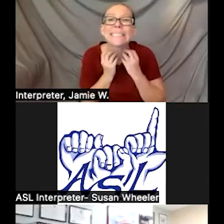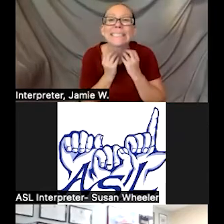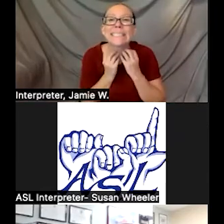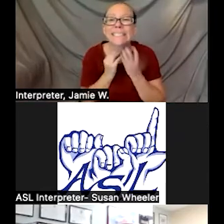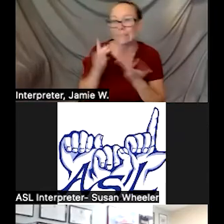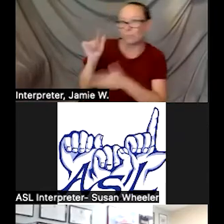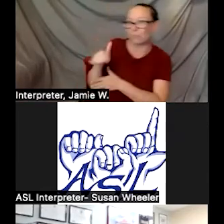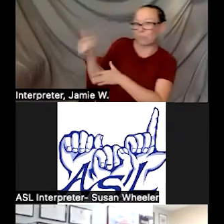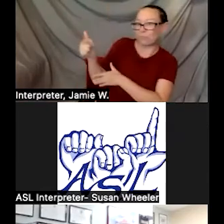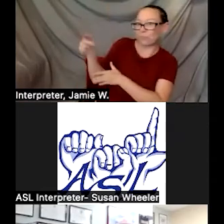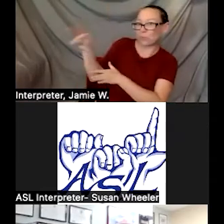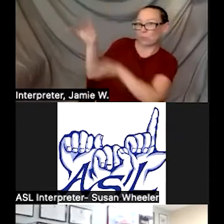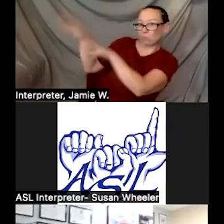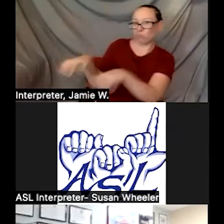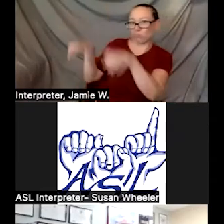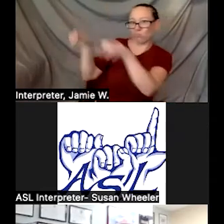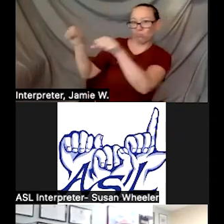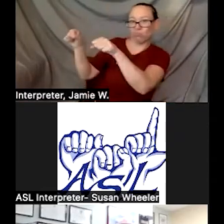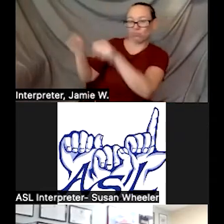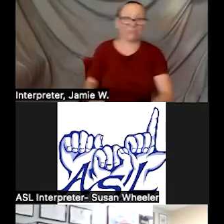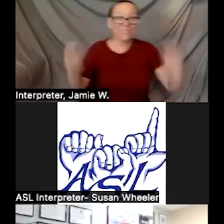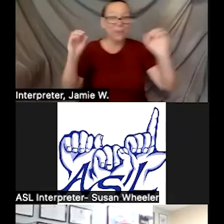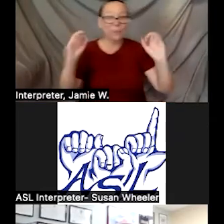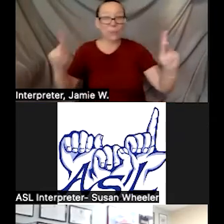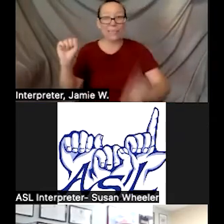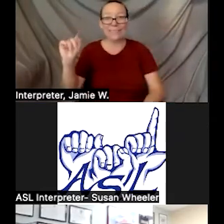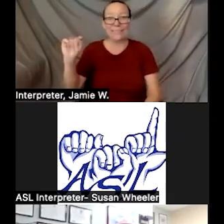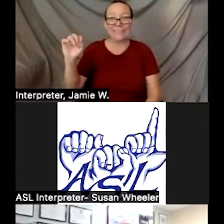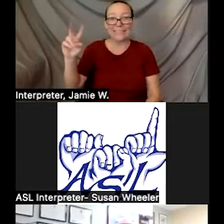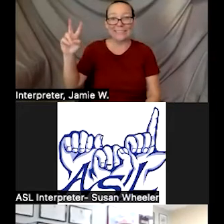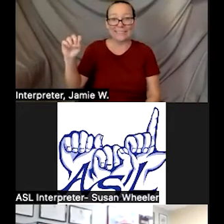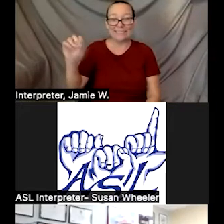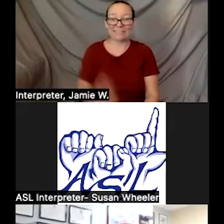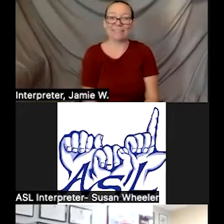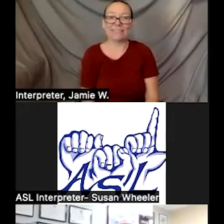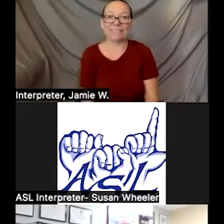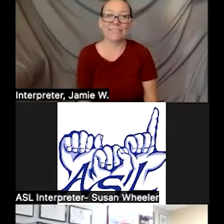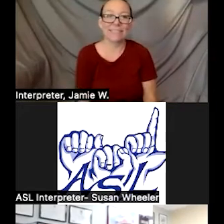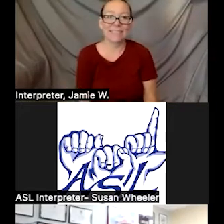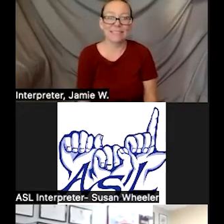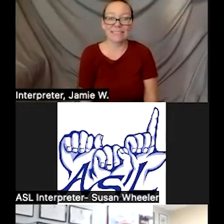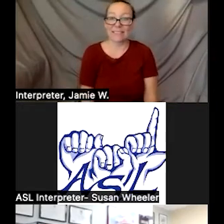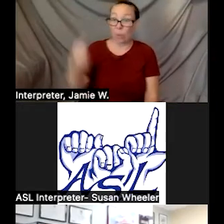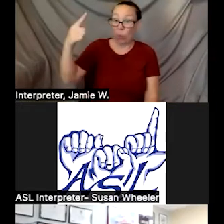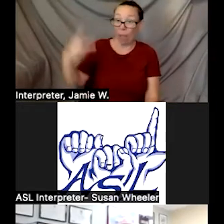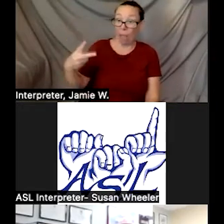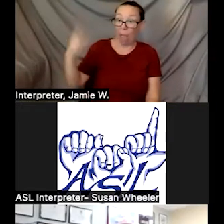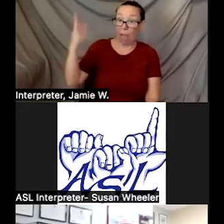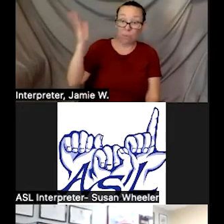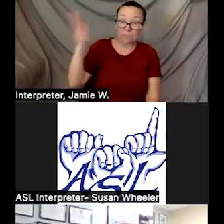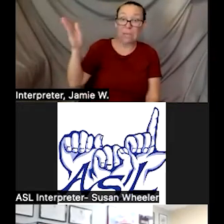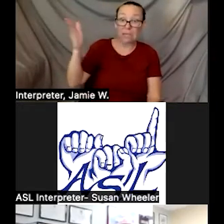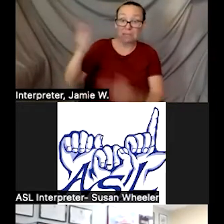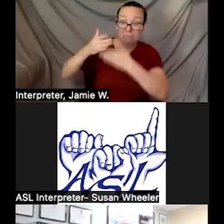in. All right, Steve. We've got over half the presentation pending,